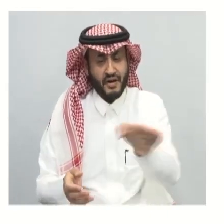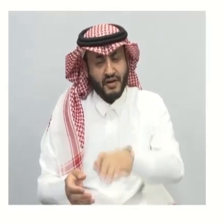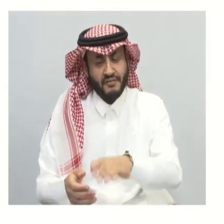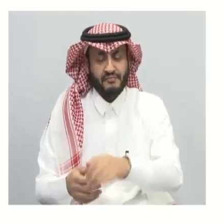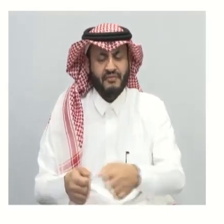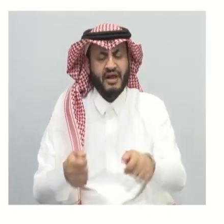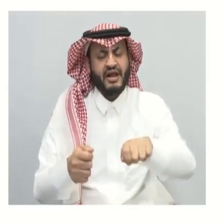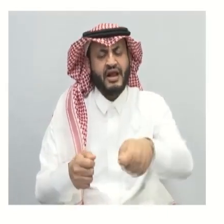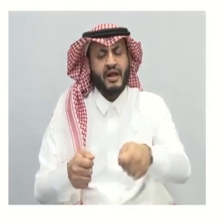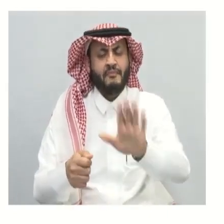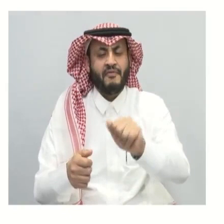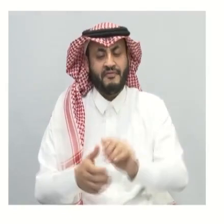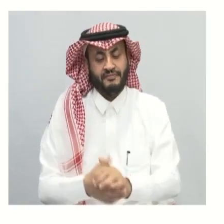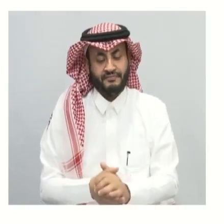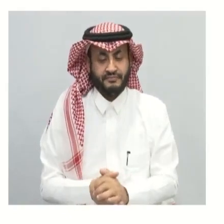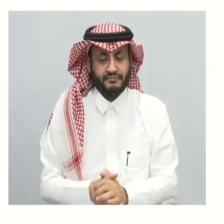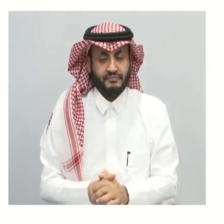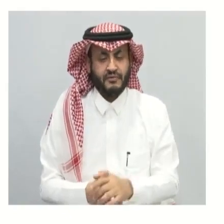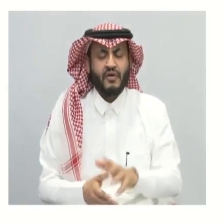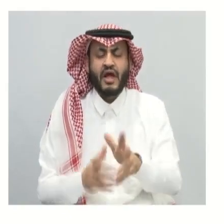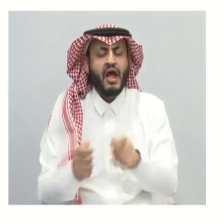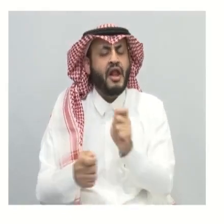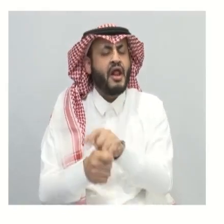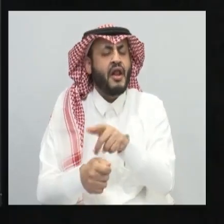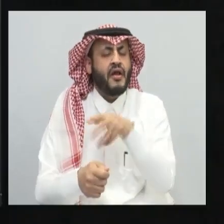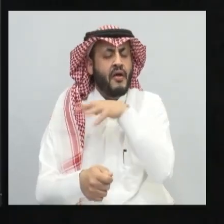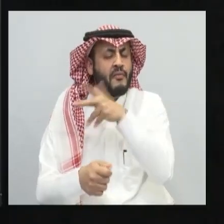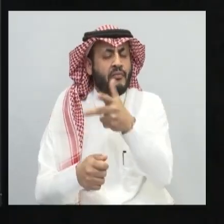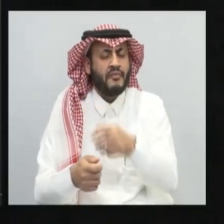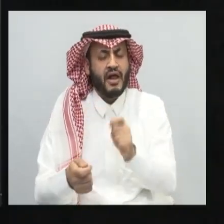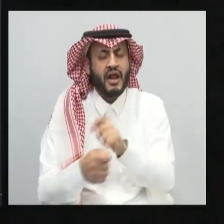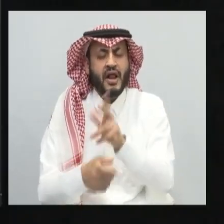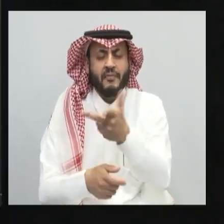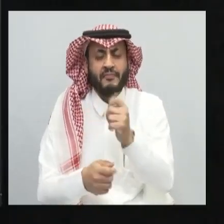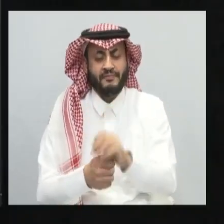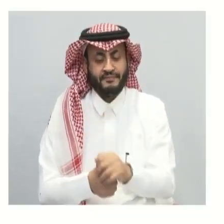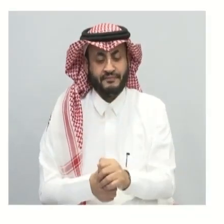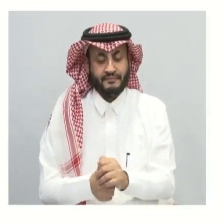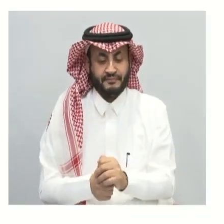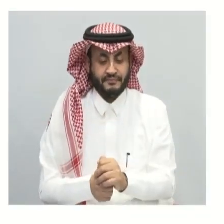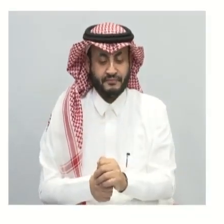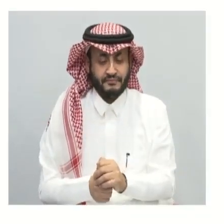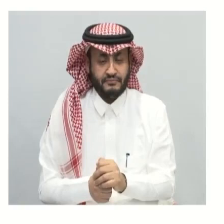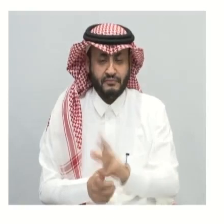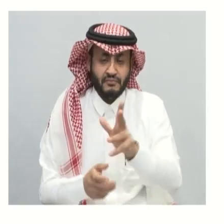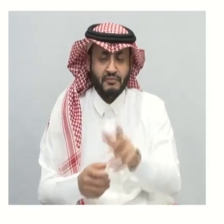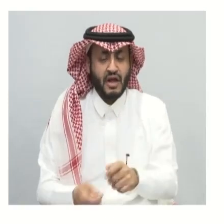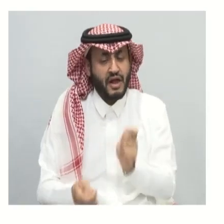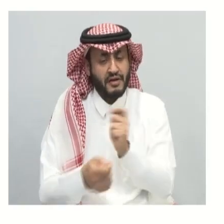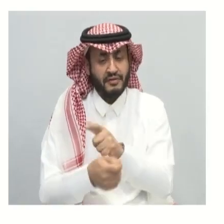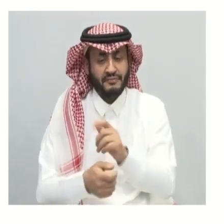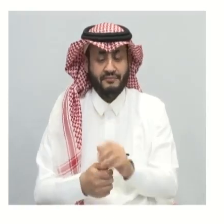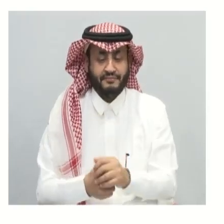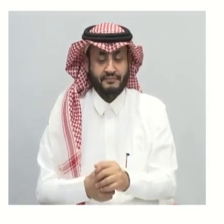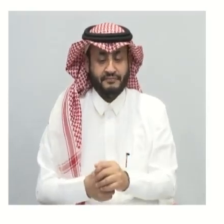What advice can you give your dad or your father about these things? Maybe we can say the